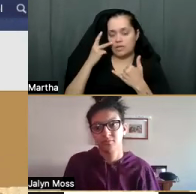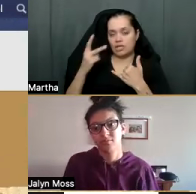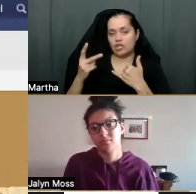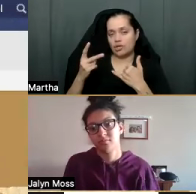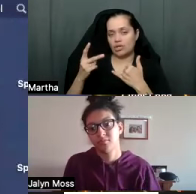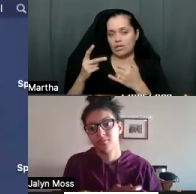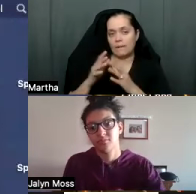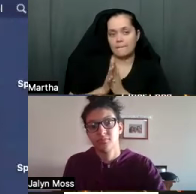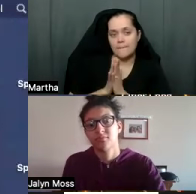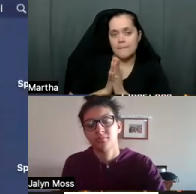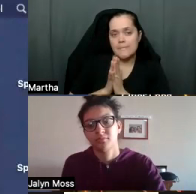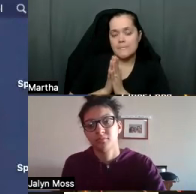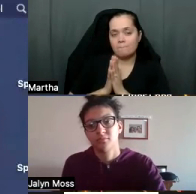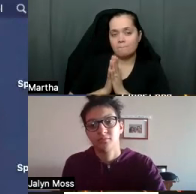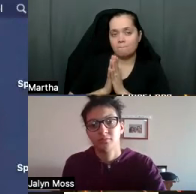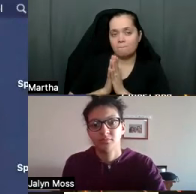at,